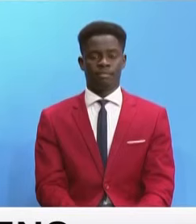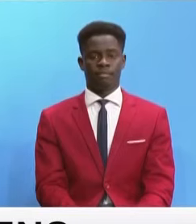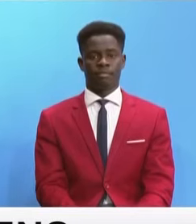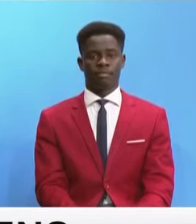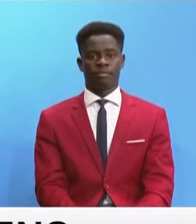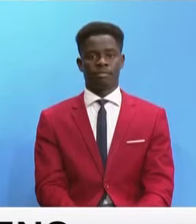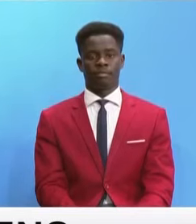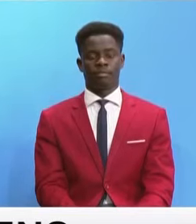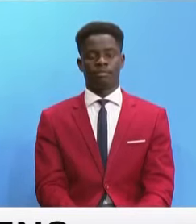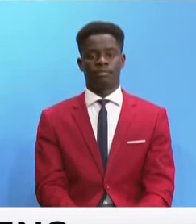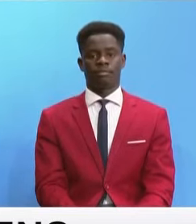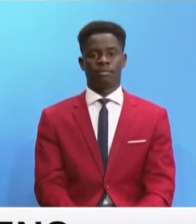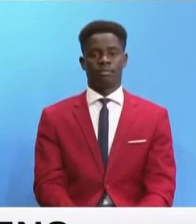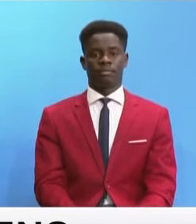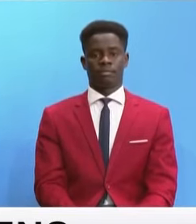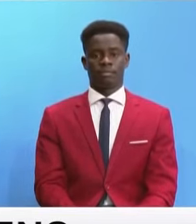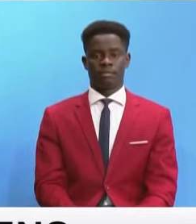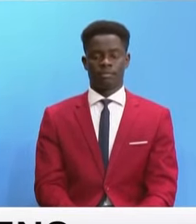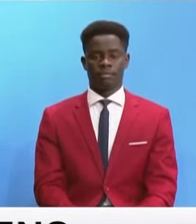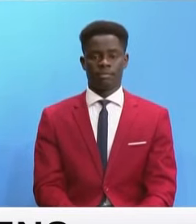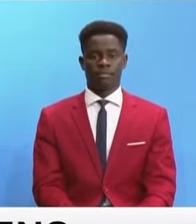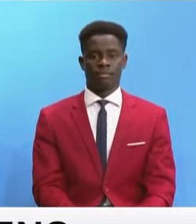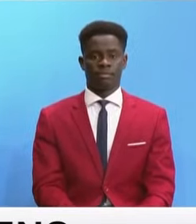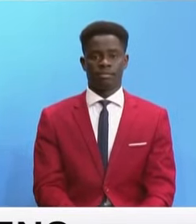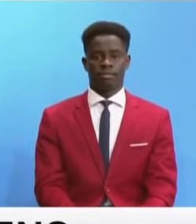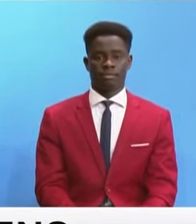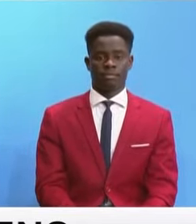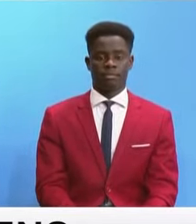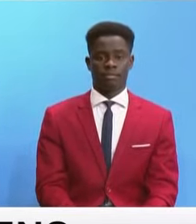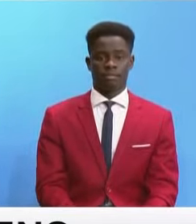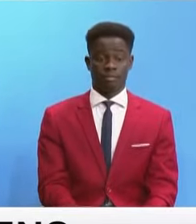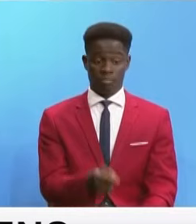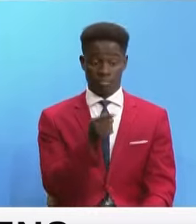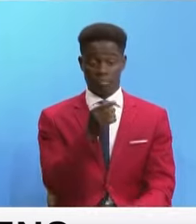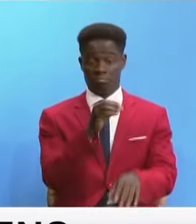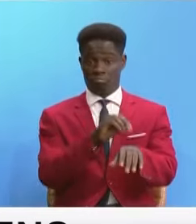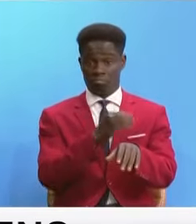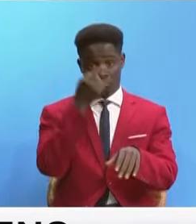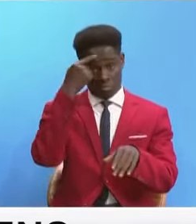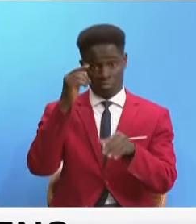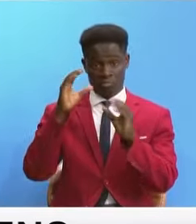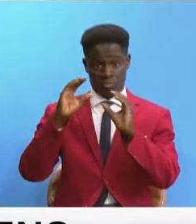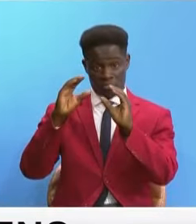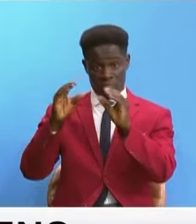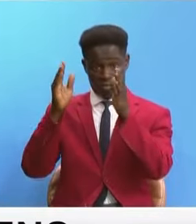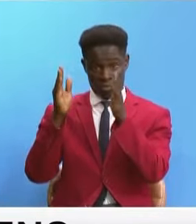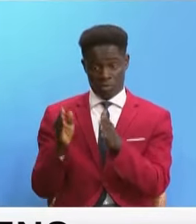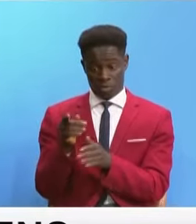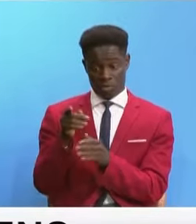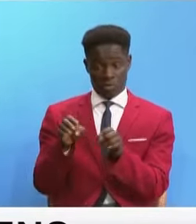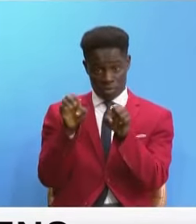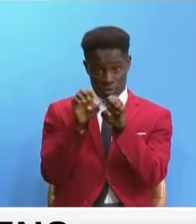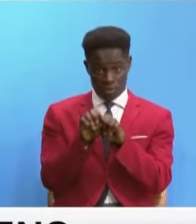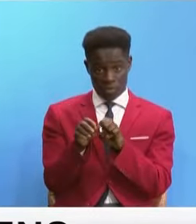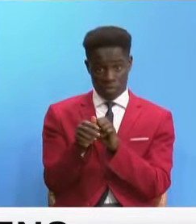the technical bench. It will be also an opportunity for the coach and the technical bench to go back to the